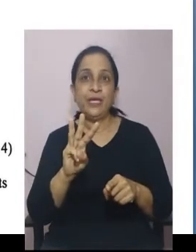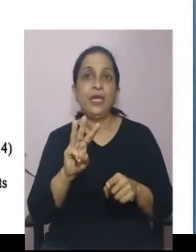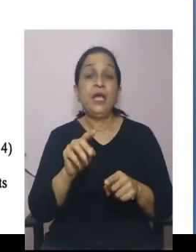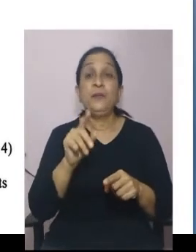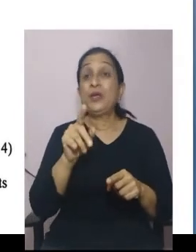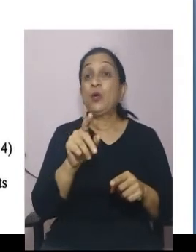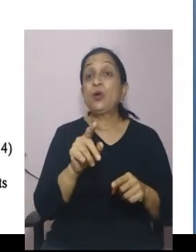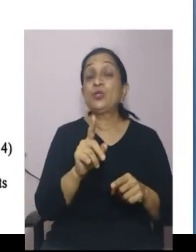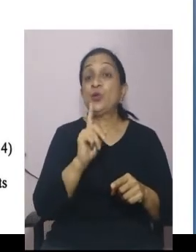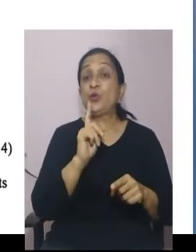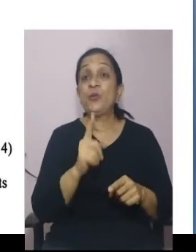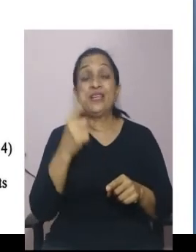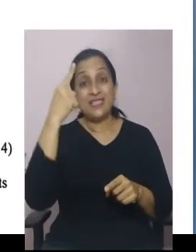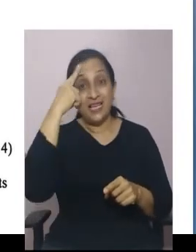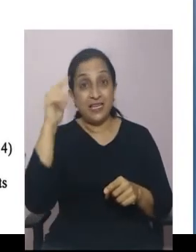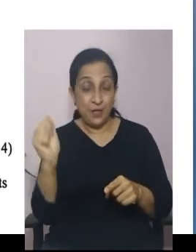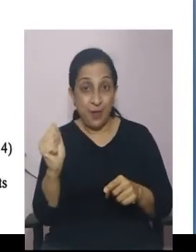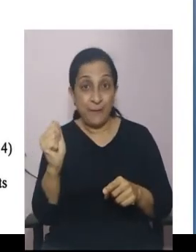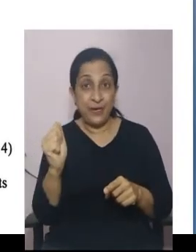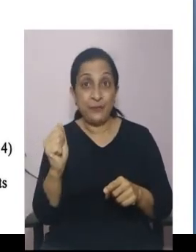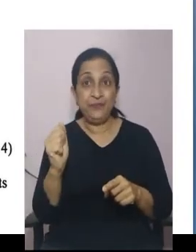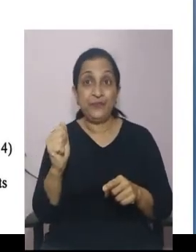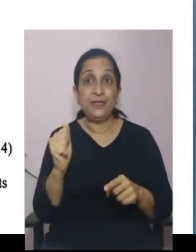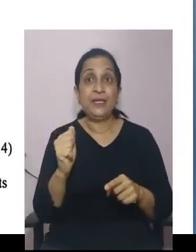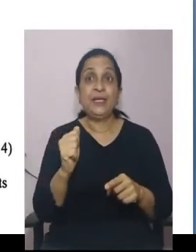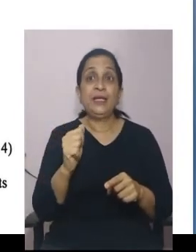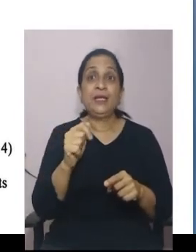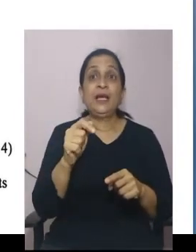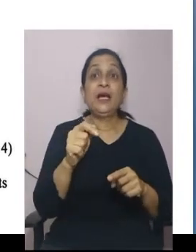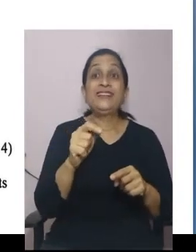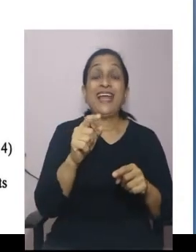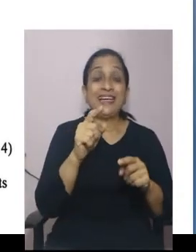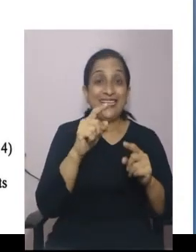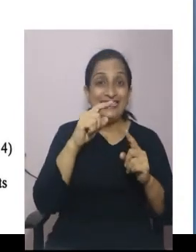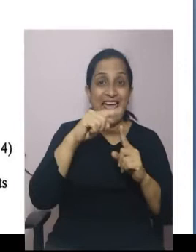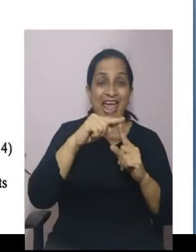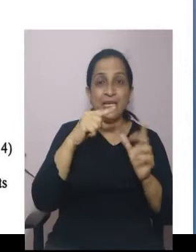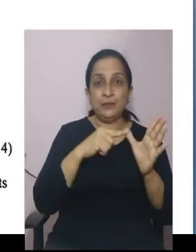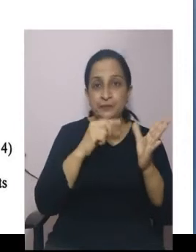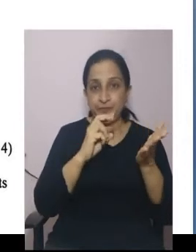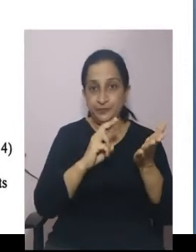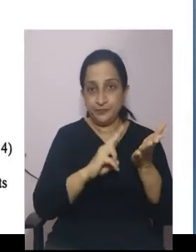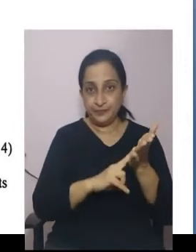becomes, this is cot square 60 is nothing but